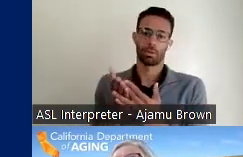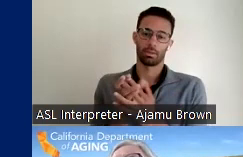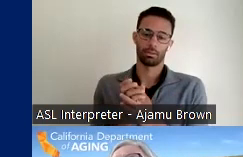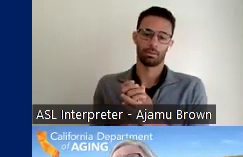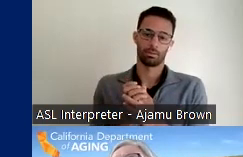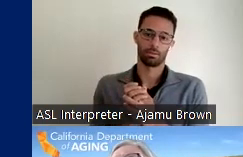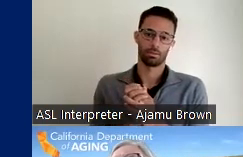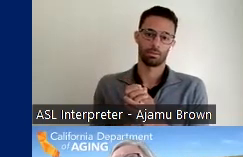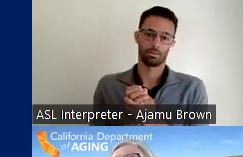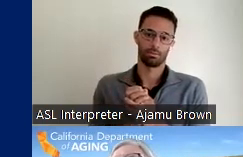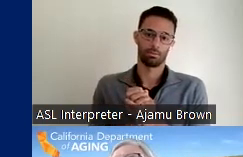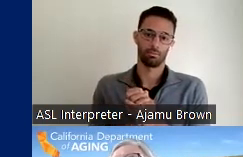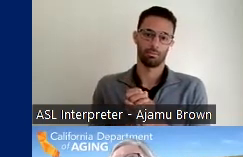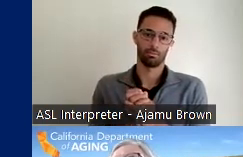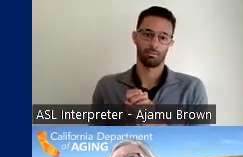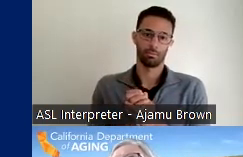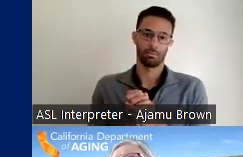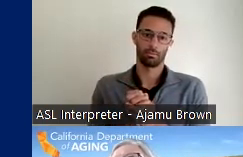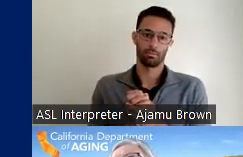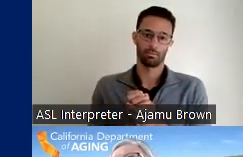We do. Oh,